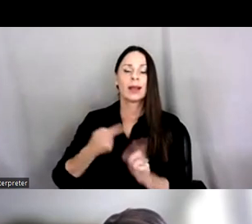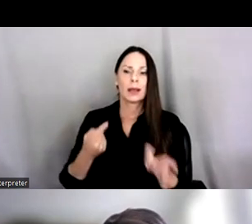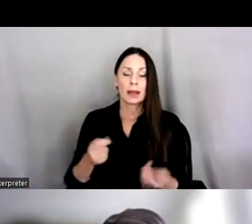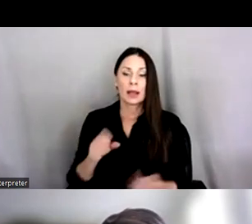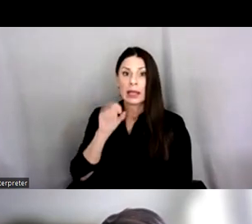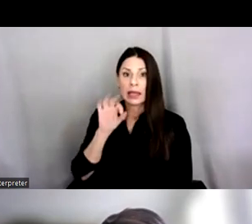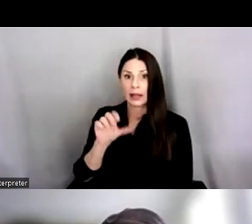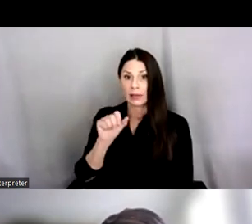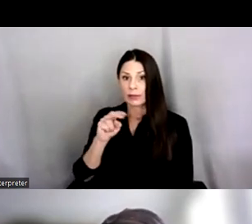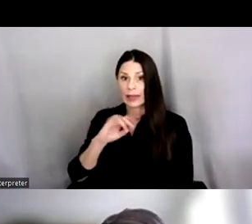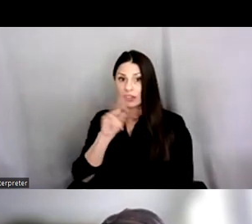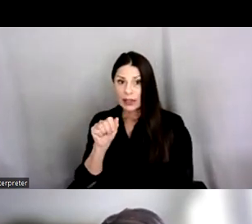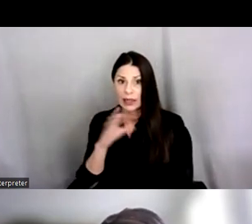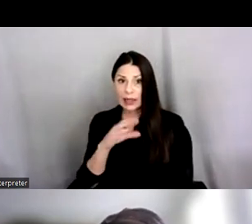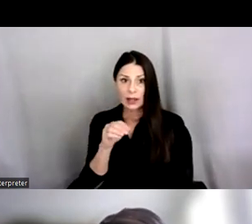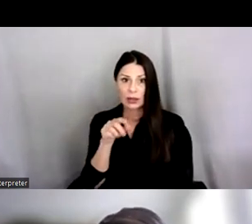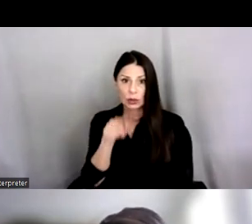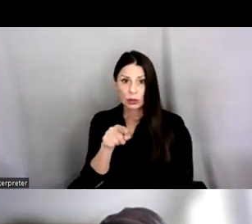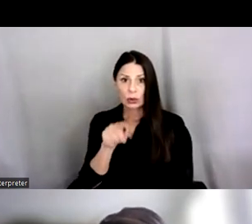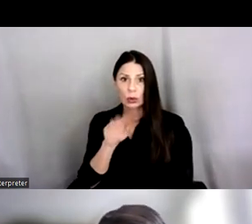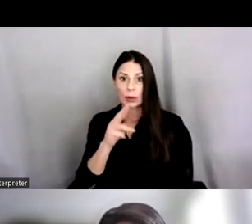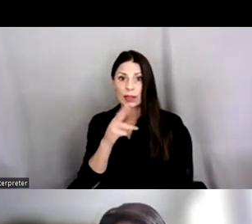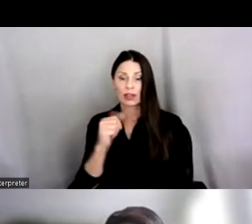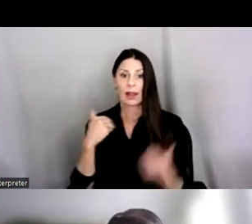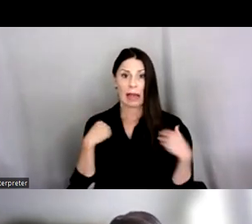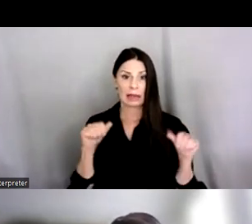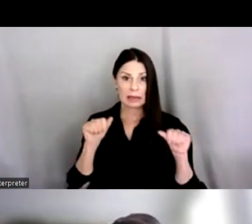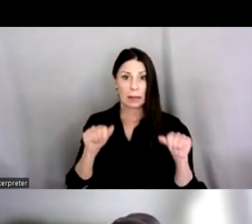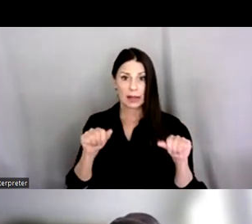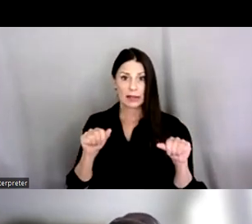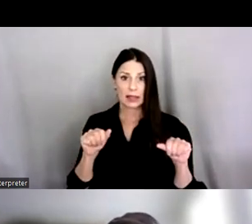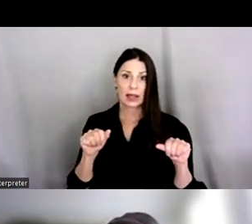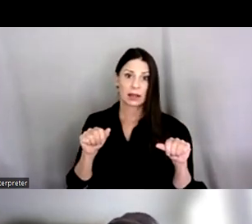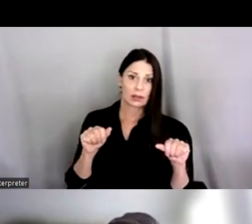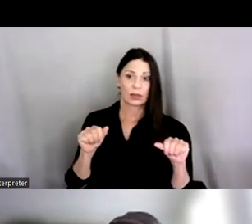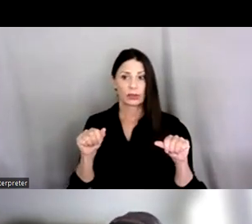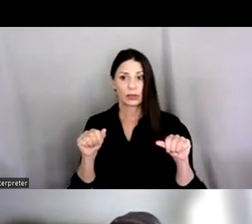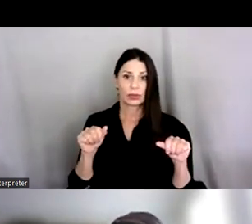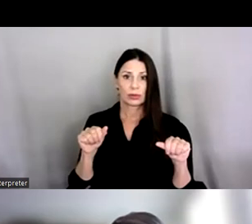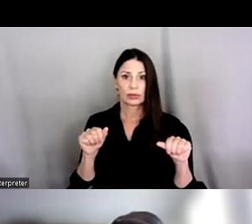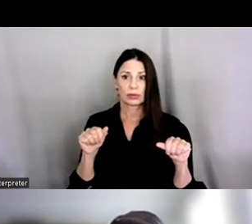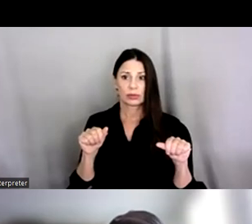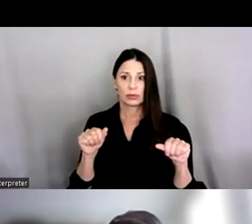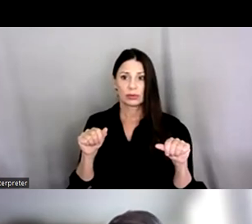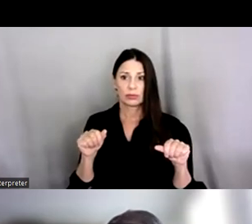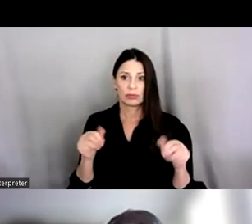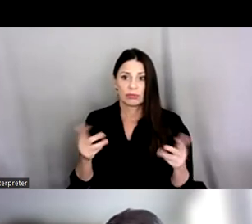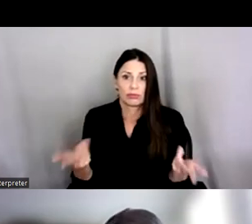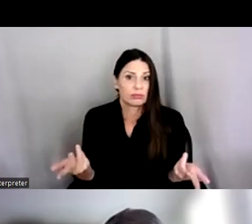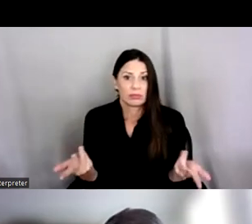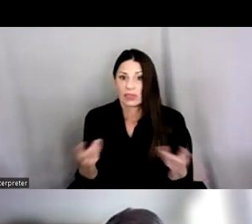Angelina, if you and the BHA has capacity to like at least let us